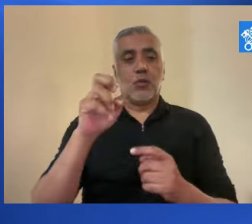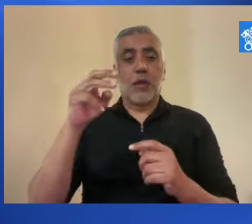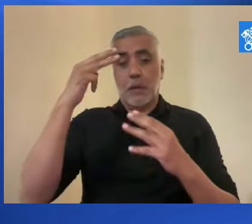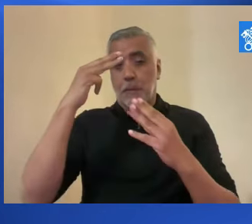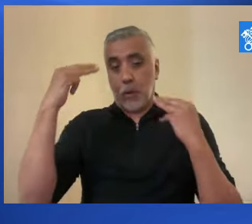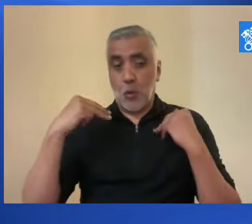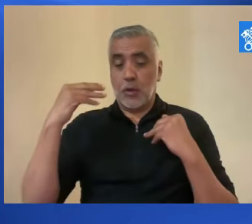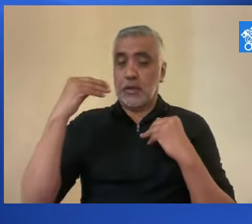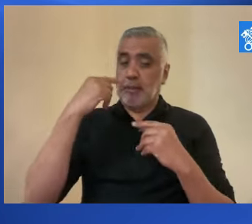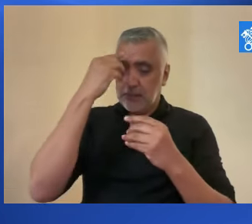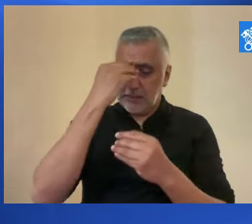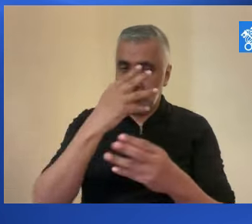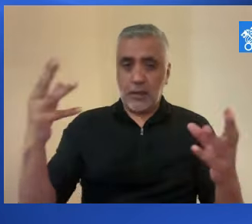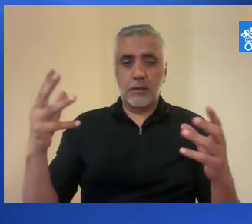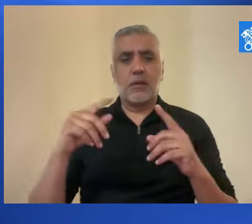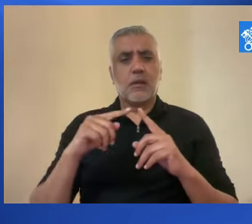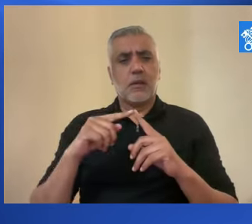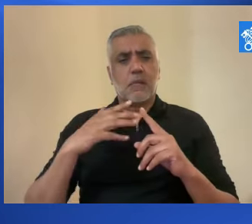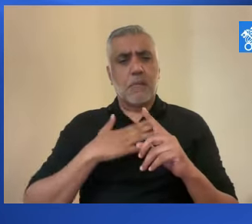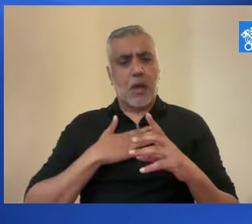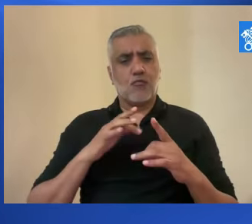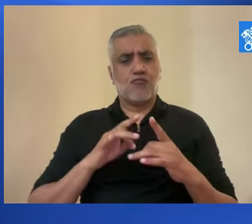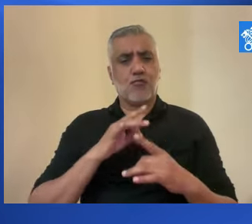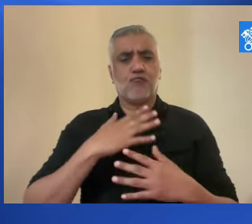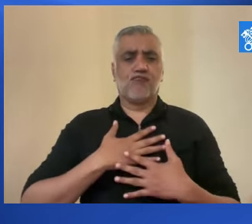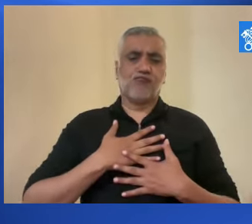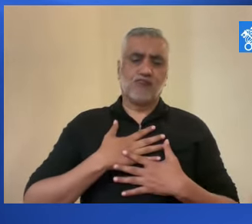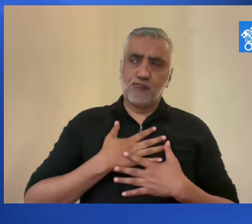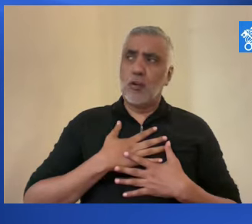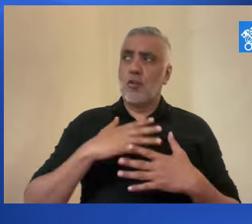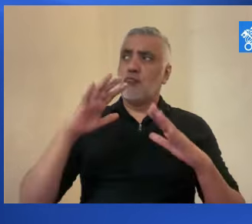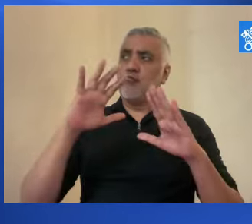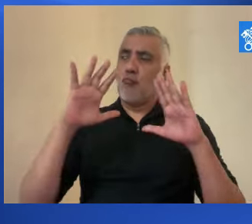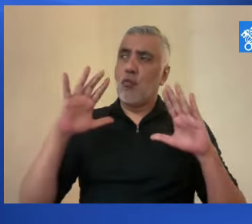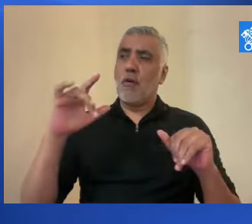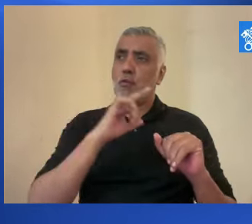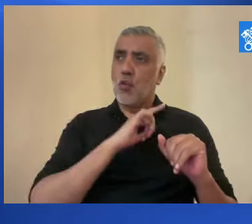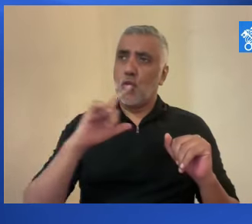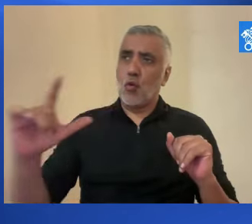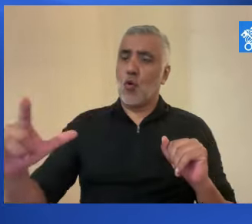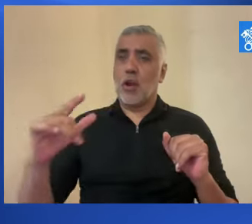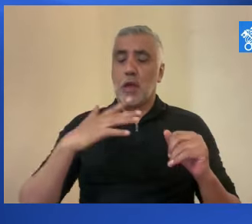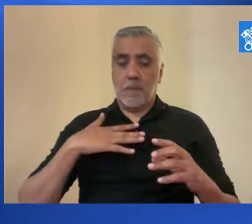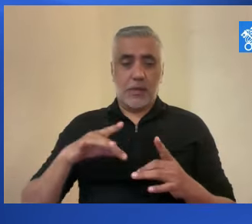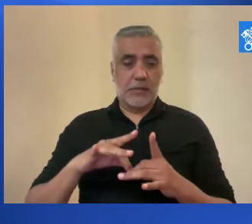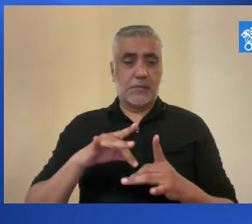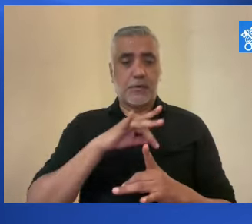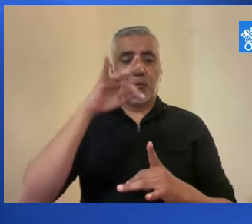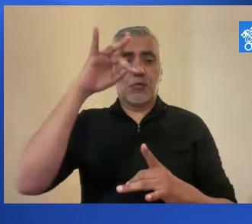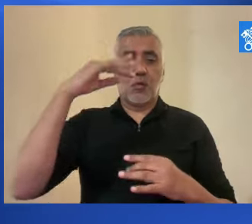canta la grandeza del Señor, y mi espíritu se estremece de gozo en Dios mi